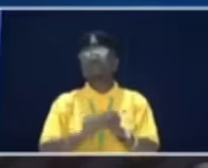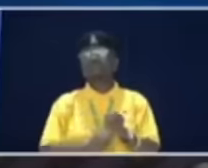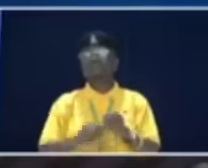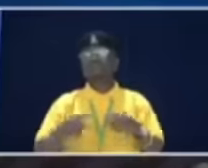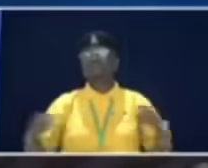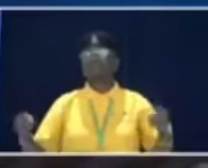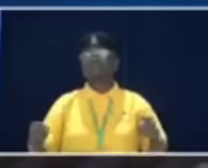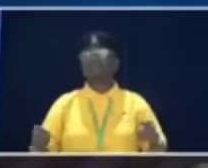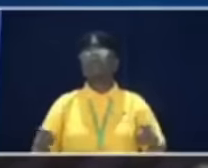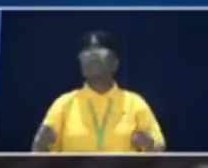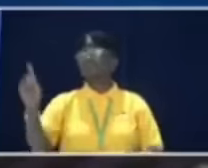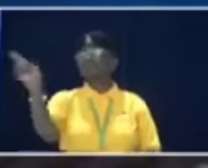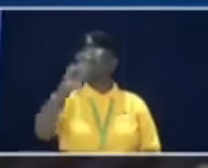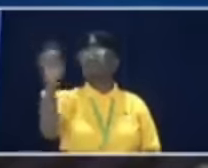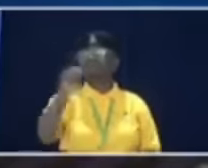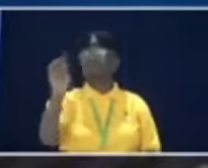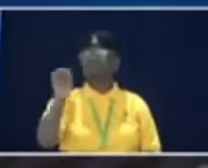whoever they may be,